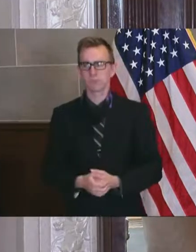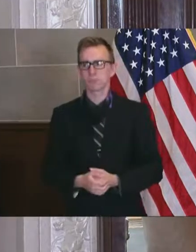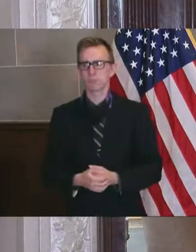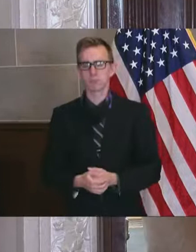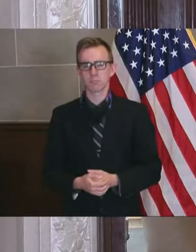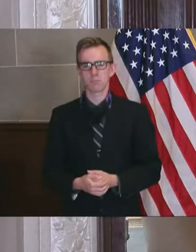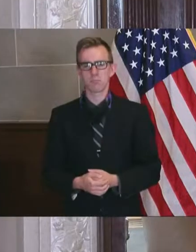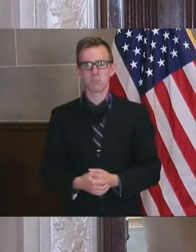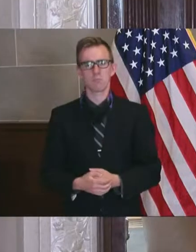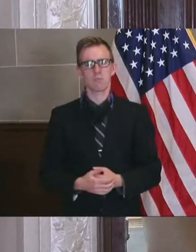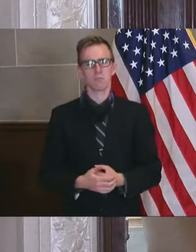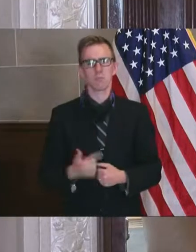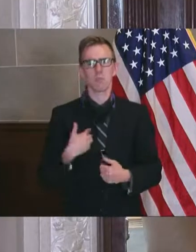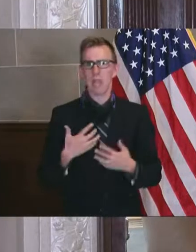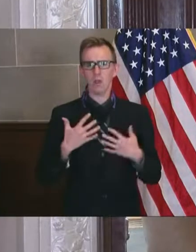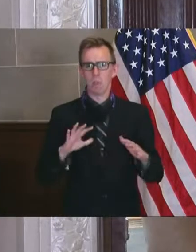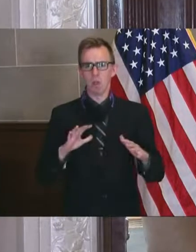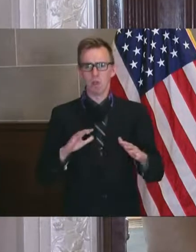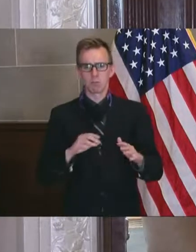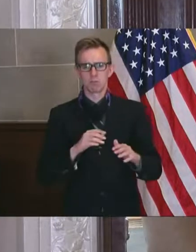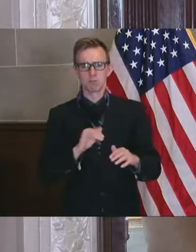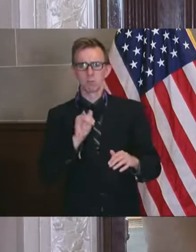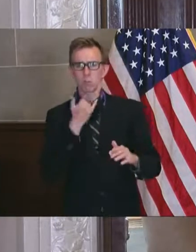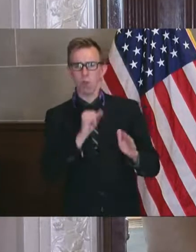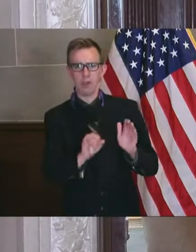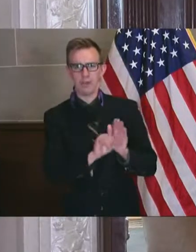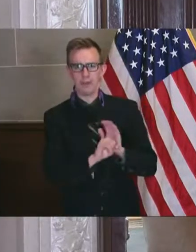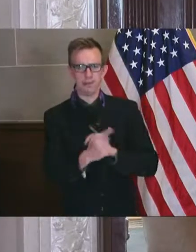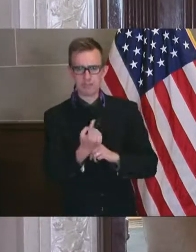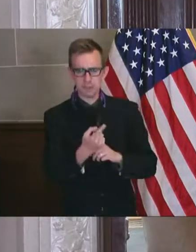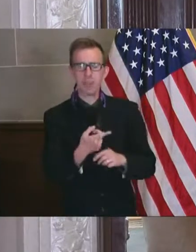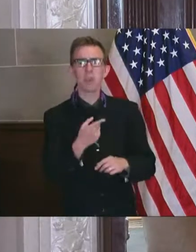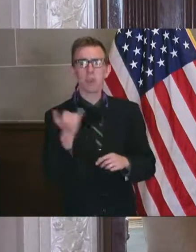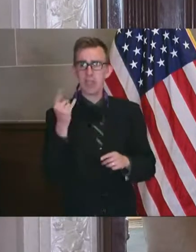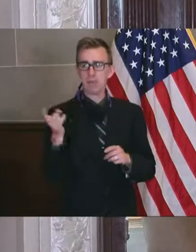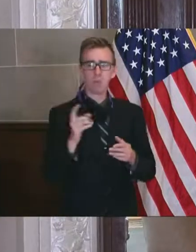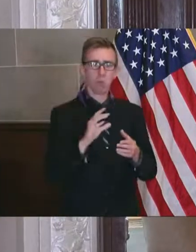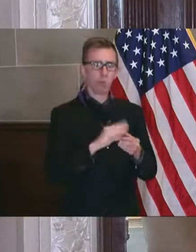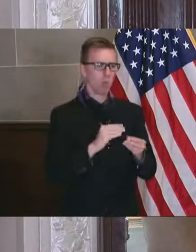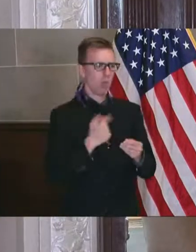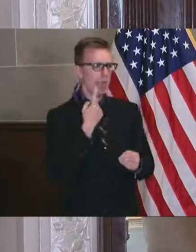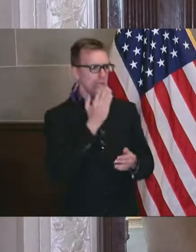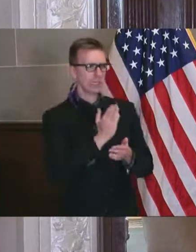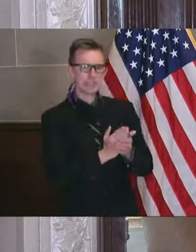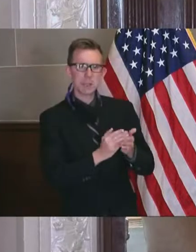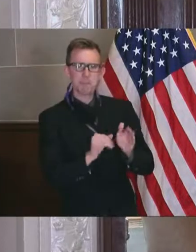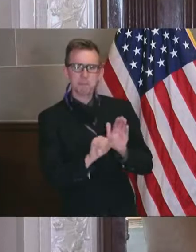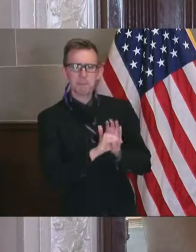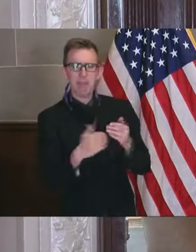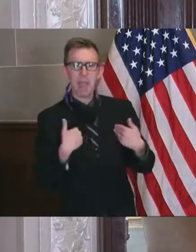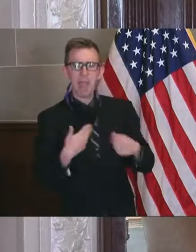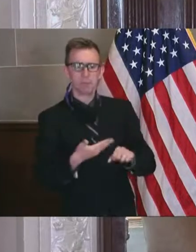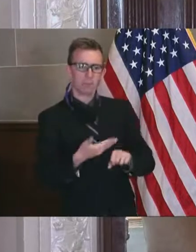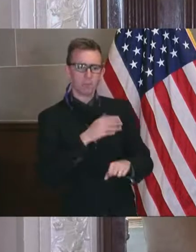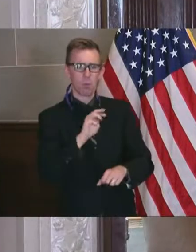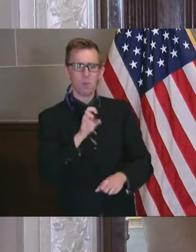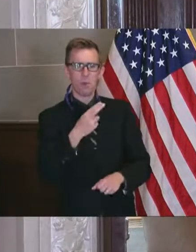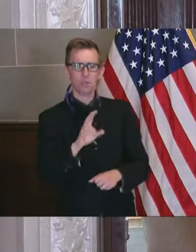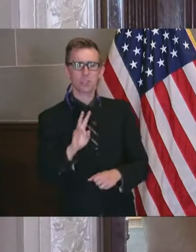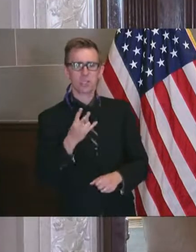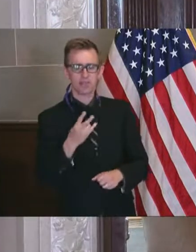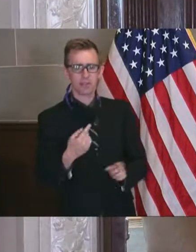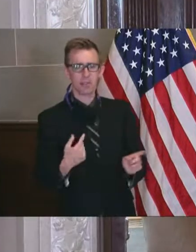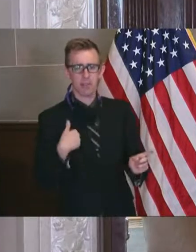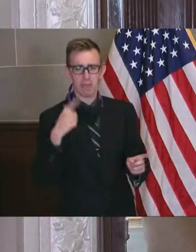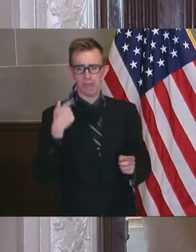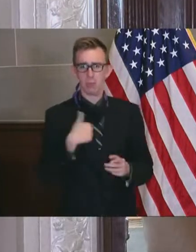be to mischaracterize anything. If you said to me, Randall, I think there were positive patients before March 7th in Missouri, I think